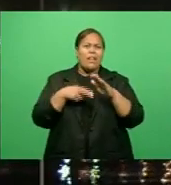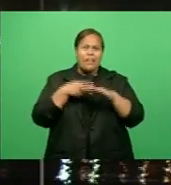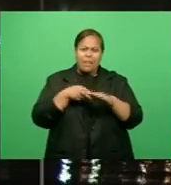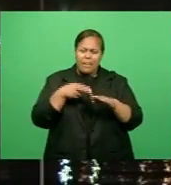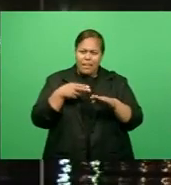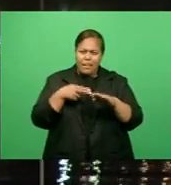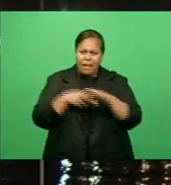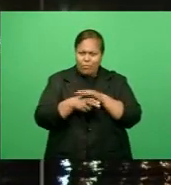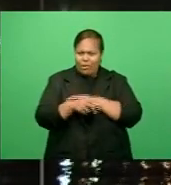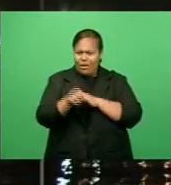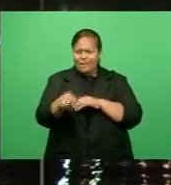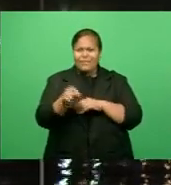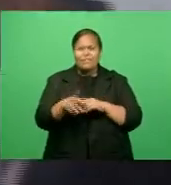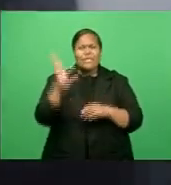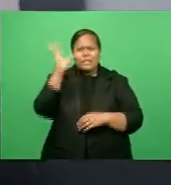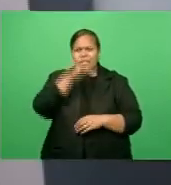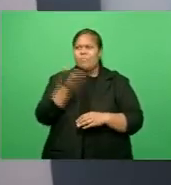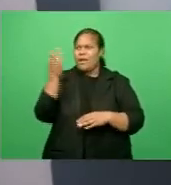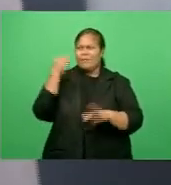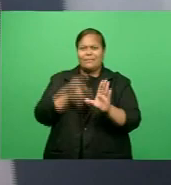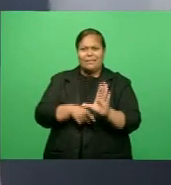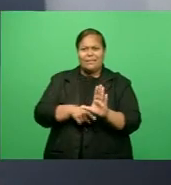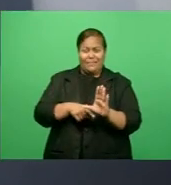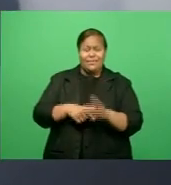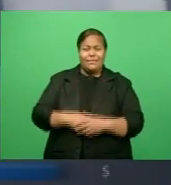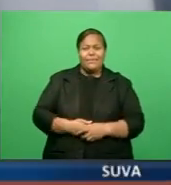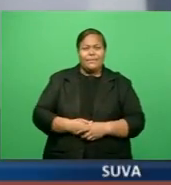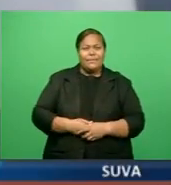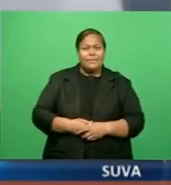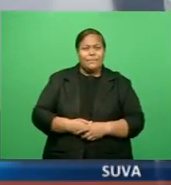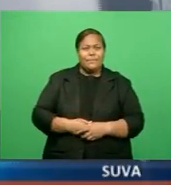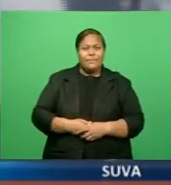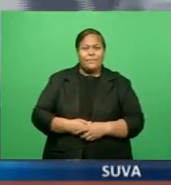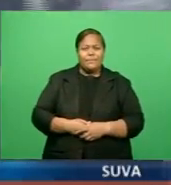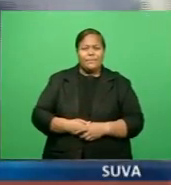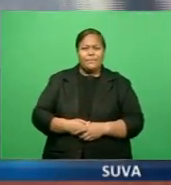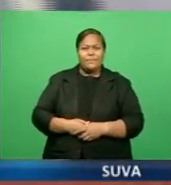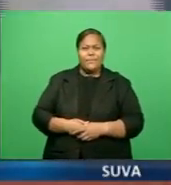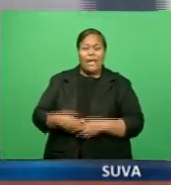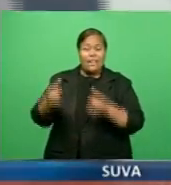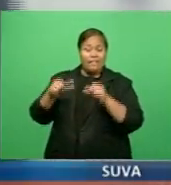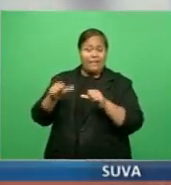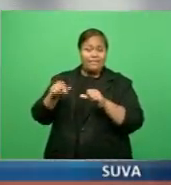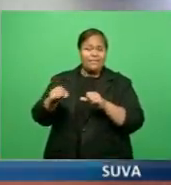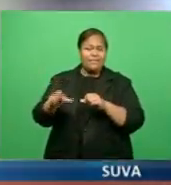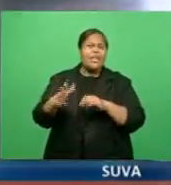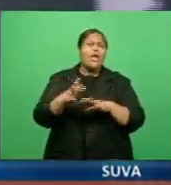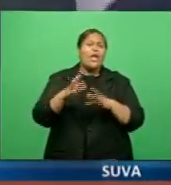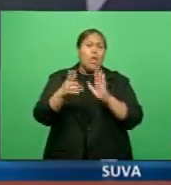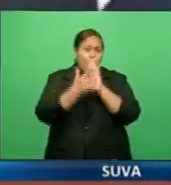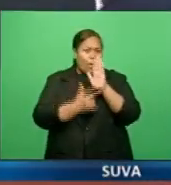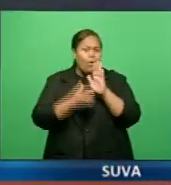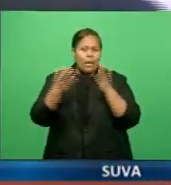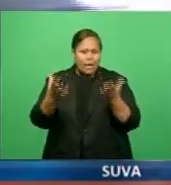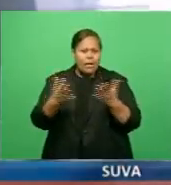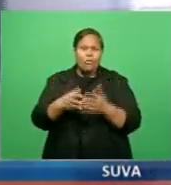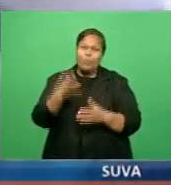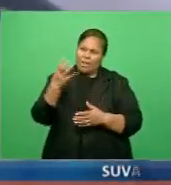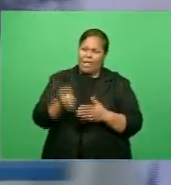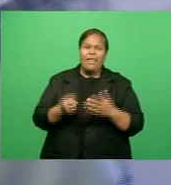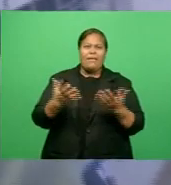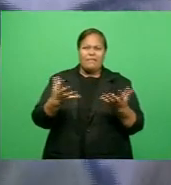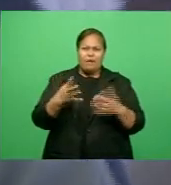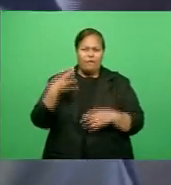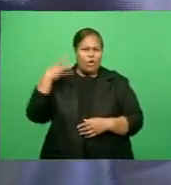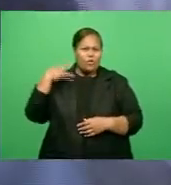Apanisa Wangarandovu reports. The defense lawyer will file a voir dire challenging the alleged confession and voluntary